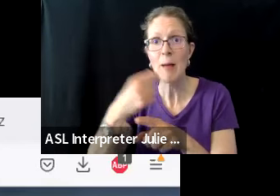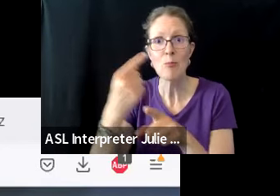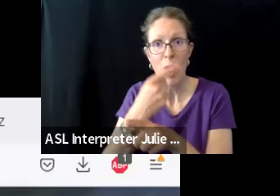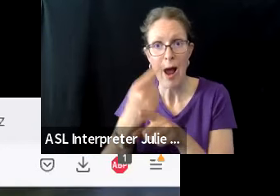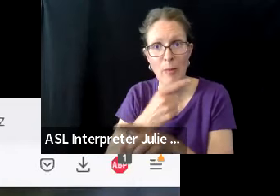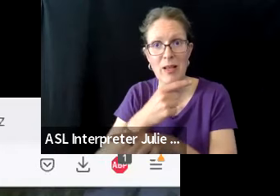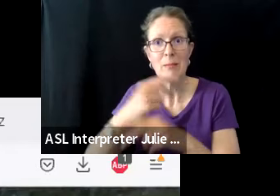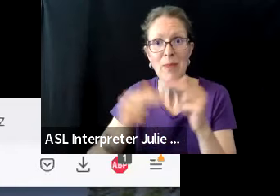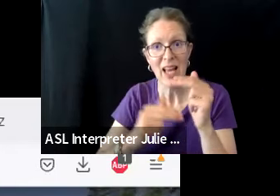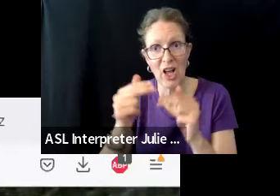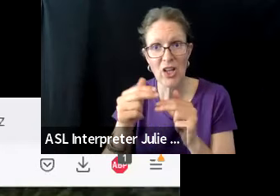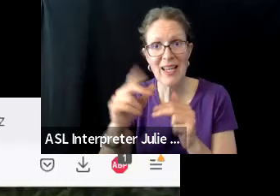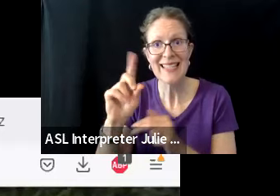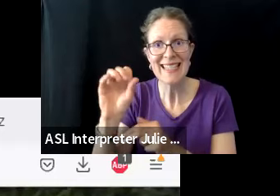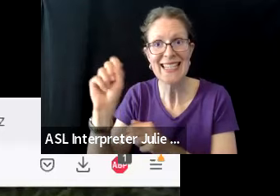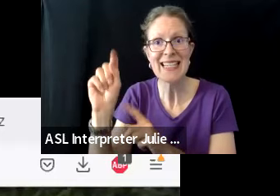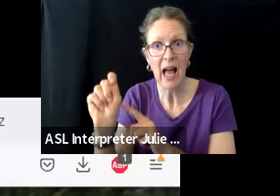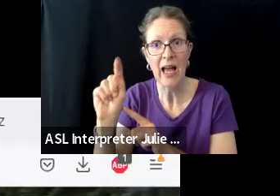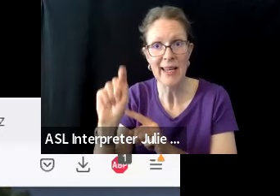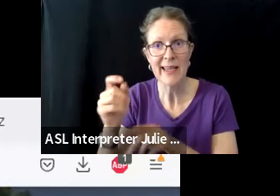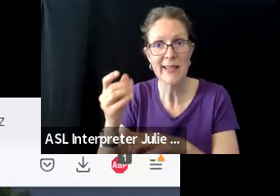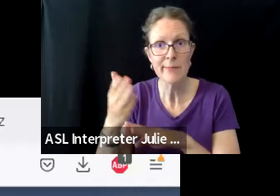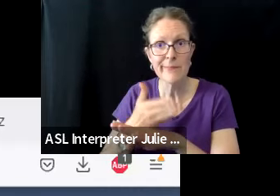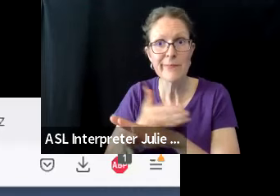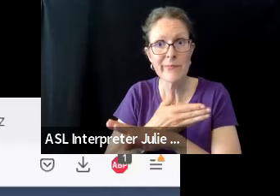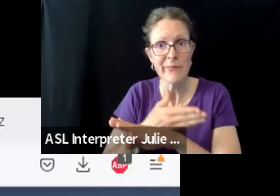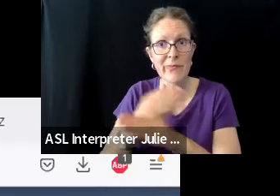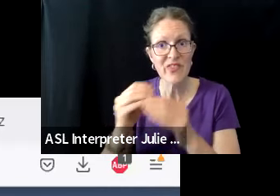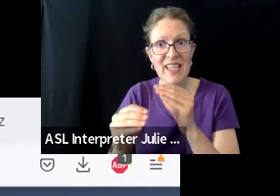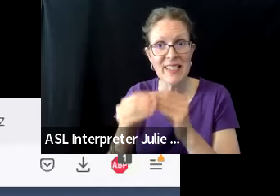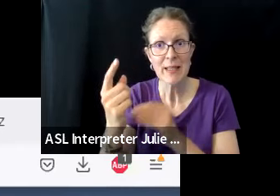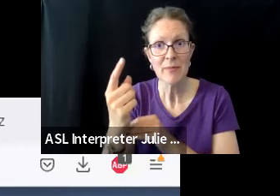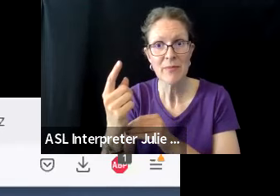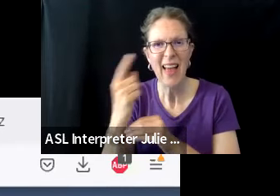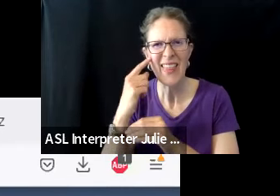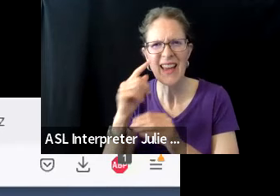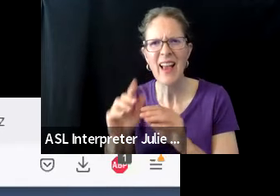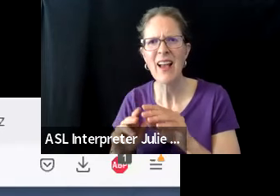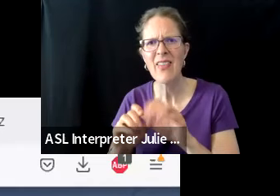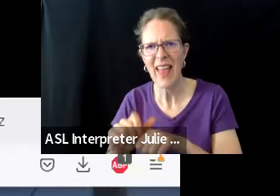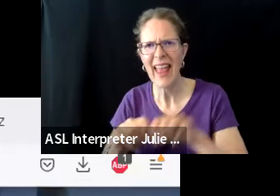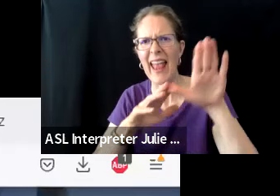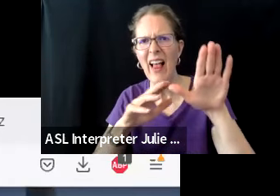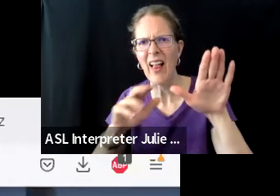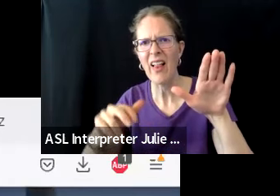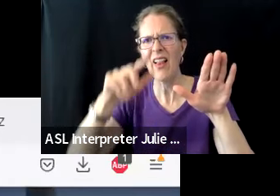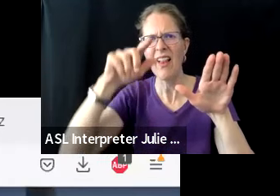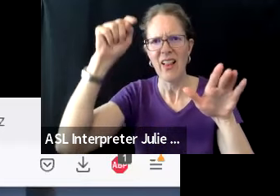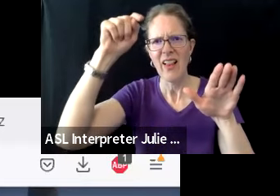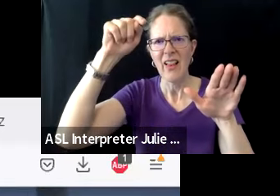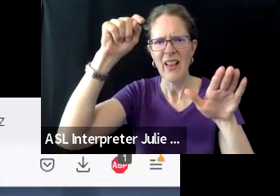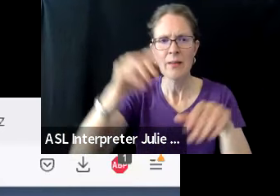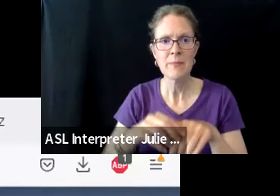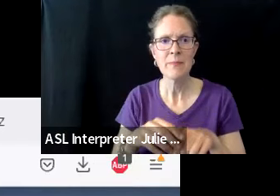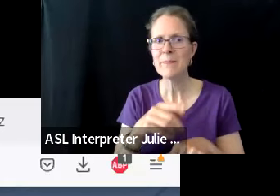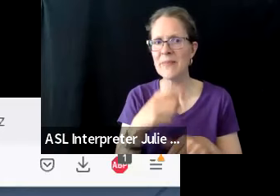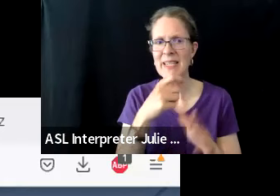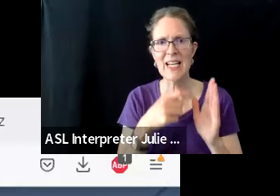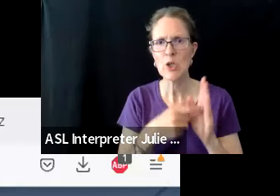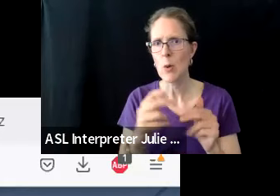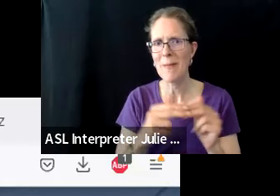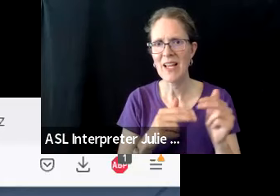that DDOT was going to be doing something on it. And I think it was further up the hill. This isn't showing buildings that are